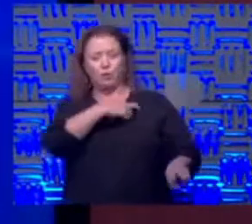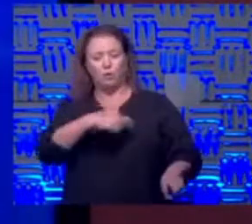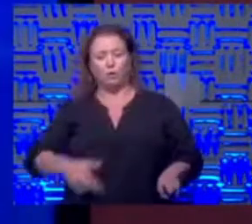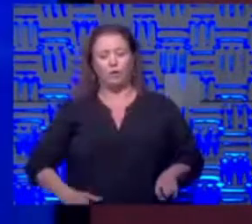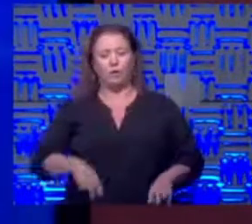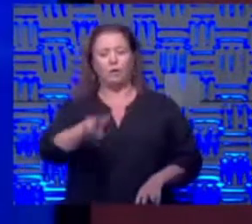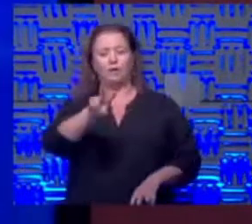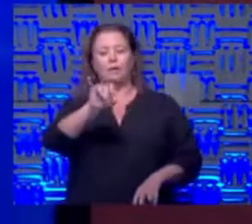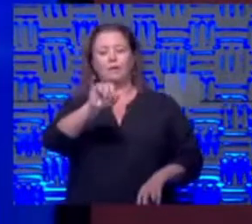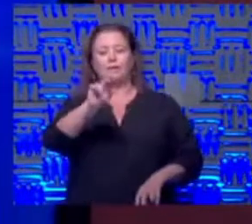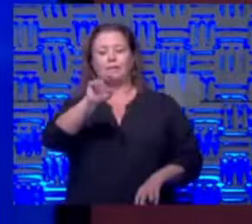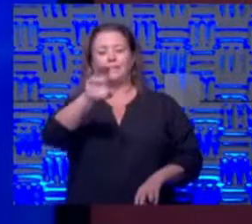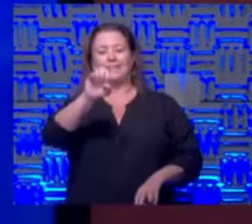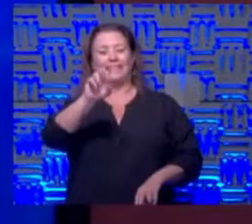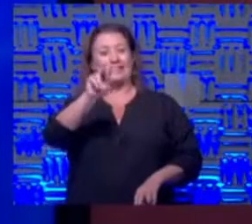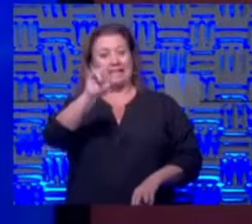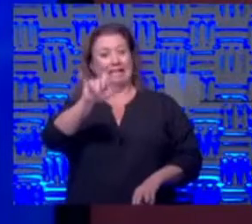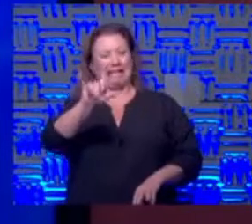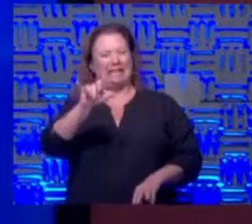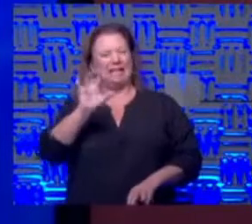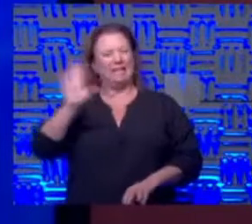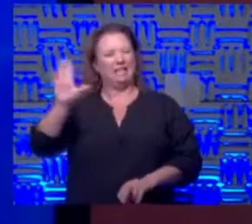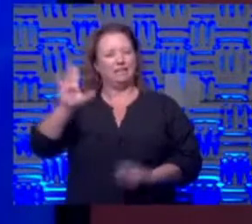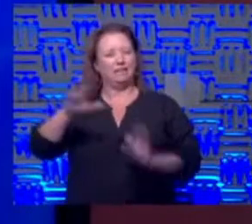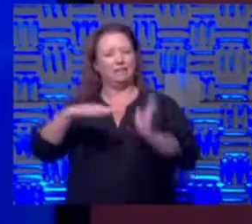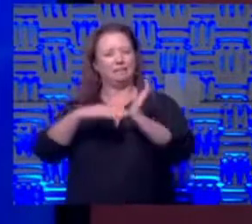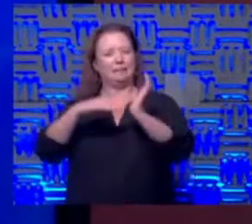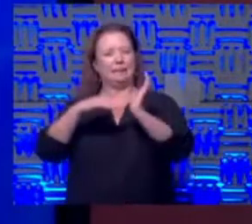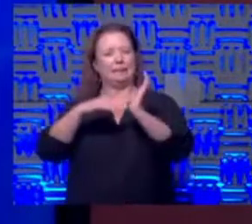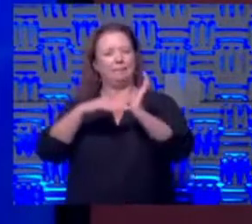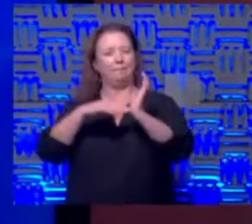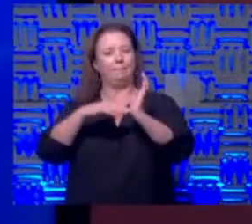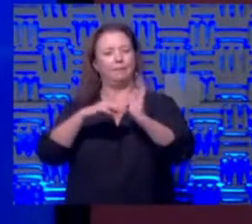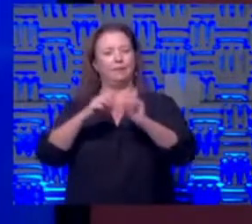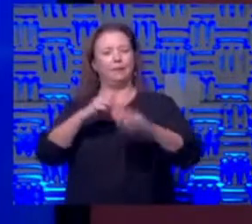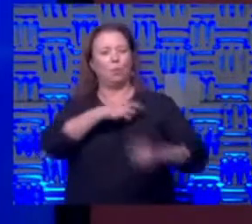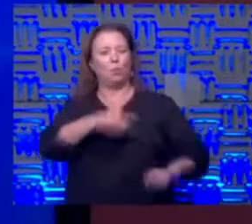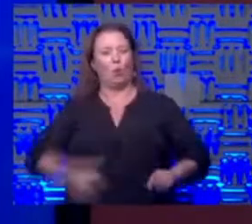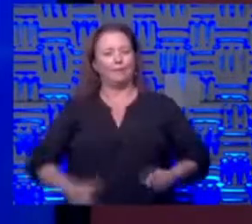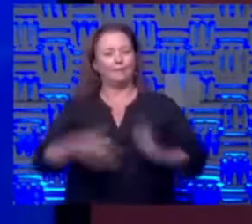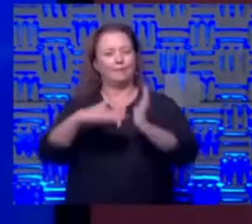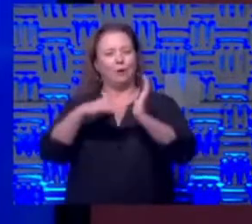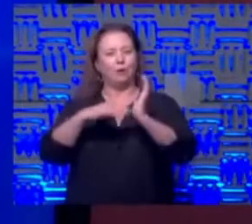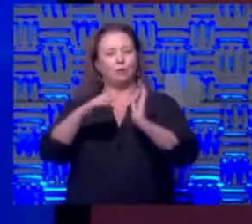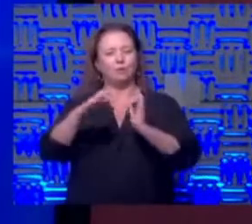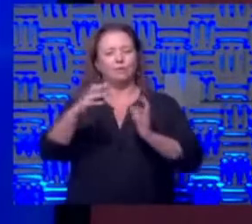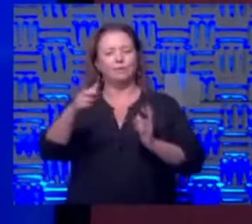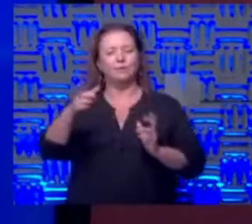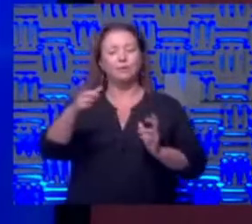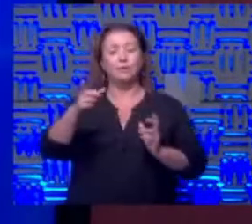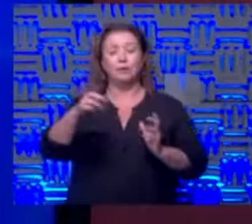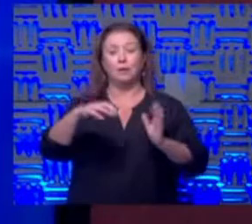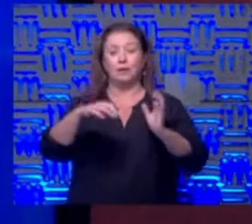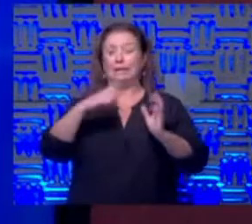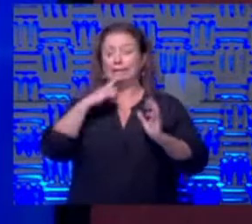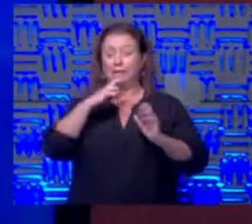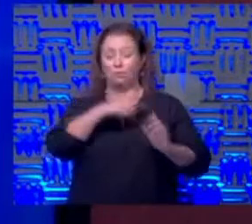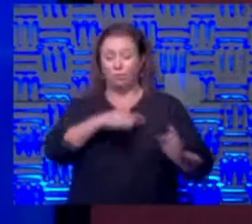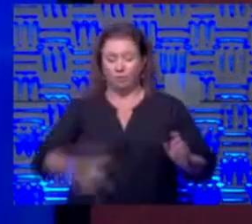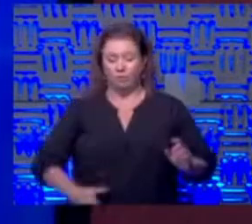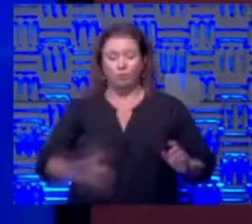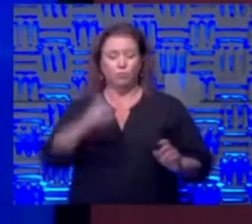was with us. He's one of our orthopedic docs who's the team physician for the Royals. And he was like, you know what? The Royals are doing it